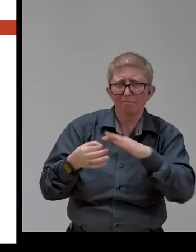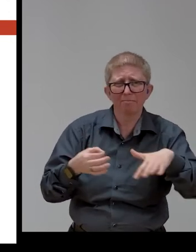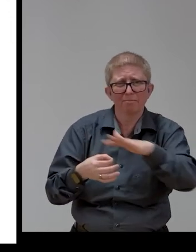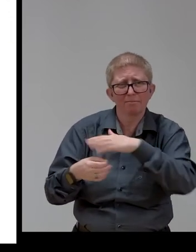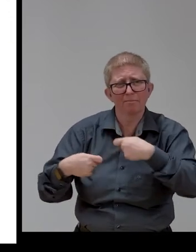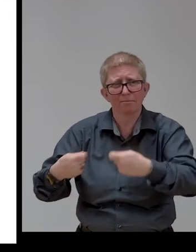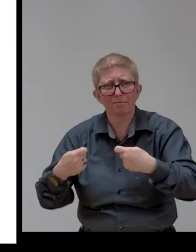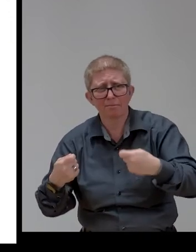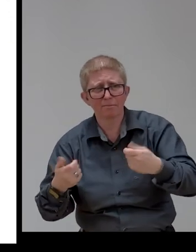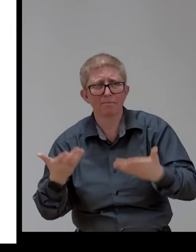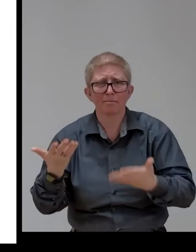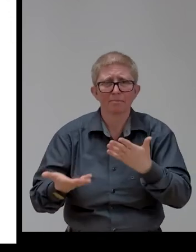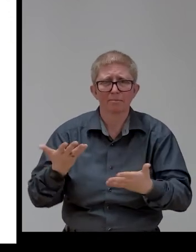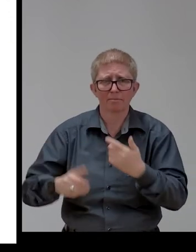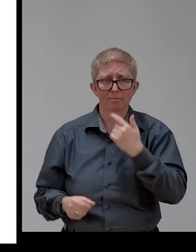of their businesses.